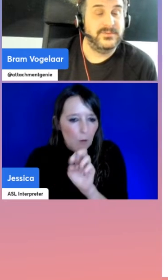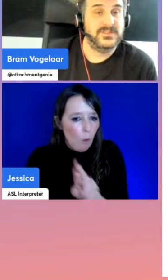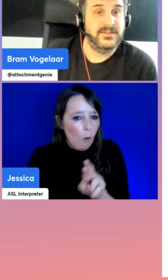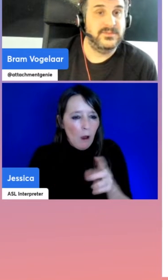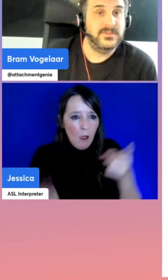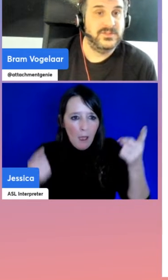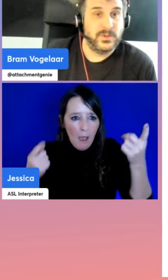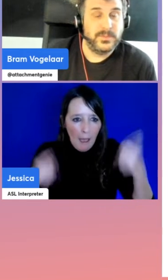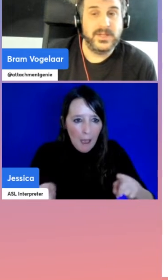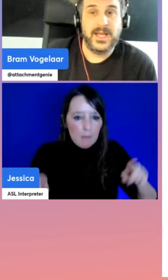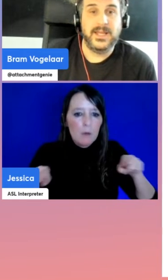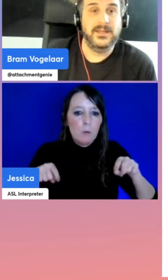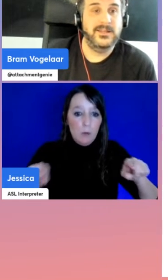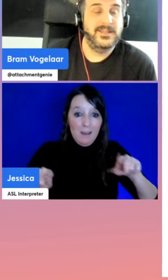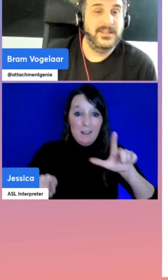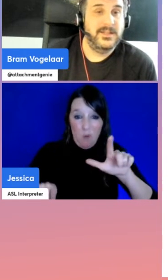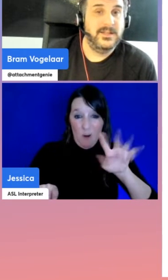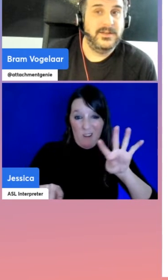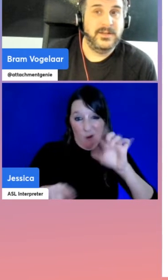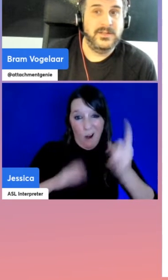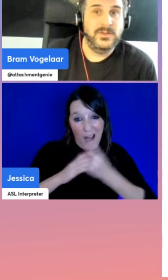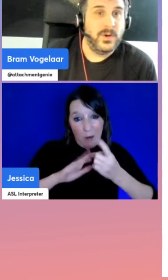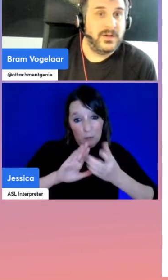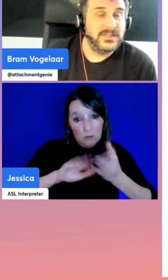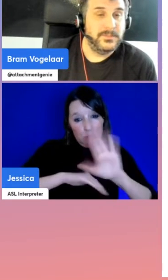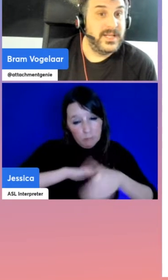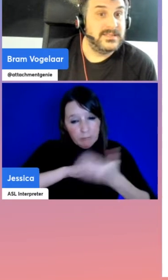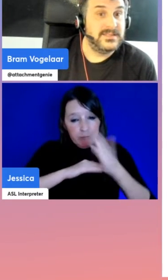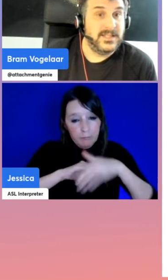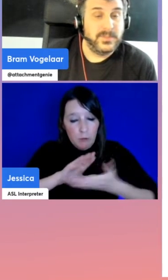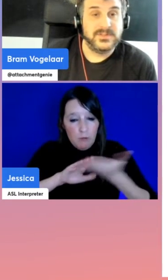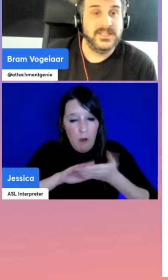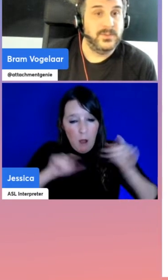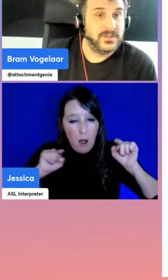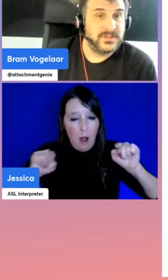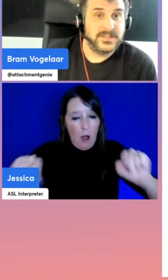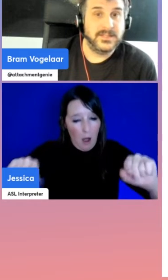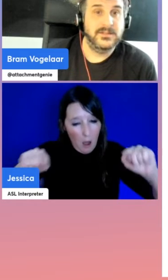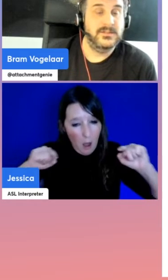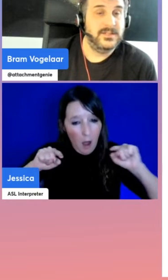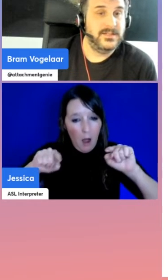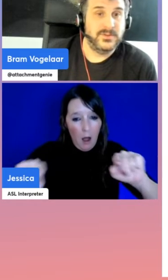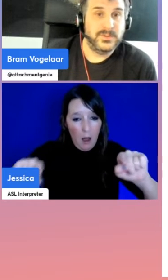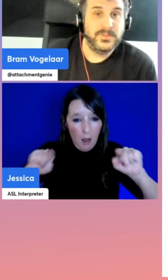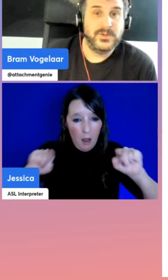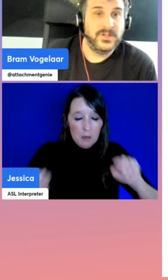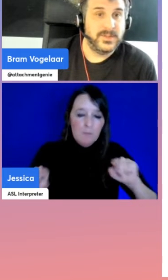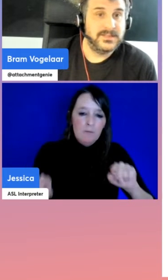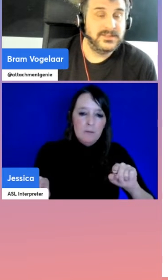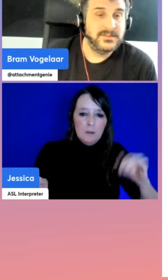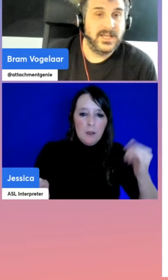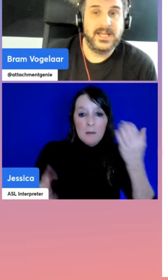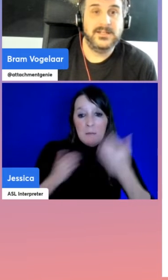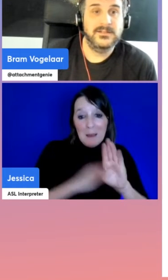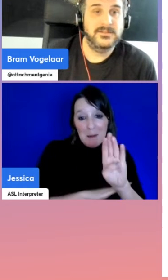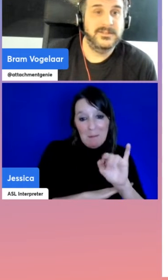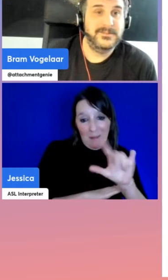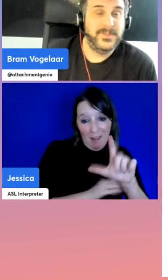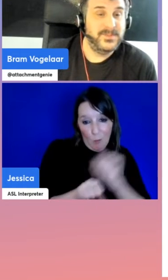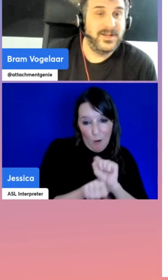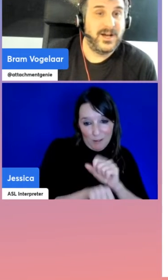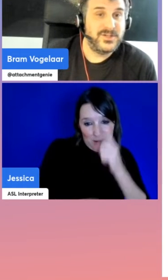are a 24/7 shop, and Bill is asleep because he works in Europe or the US,